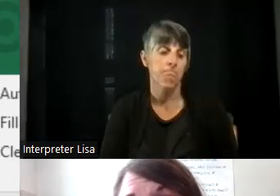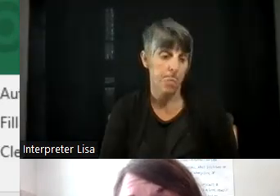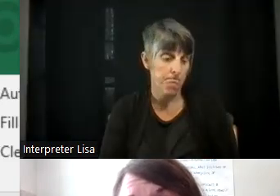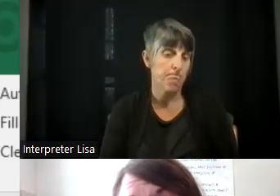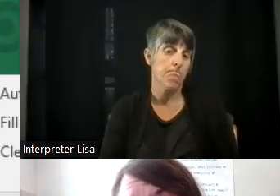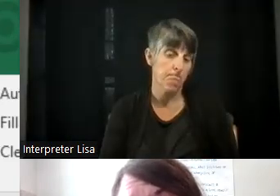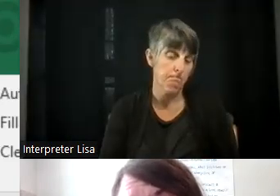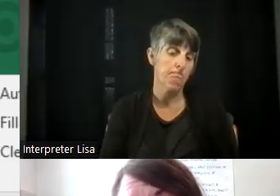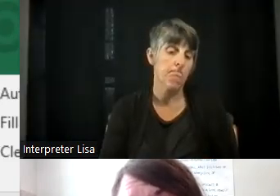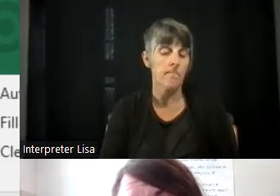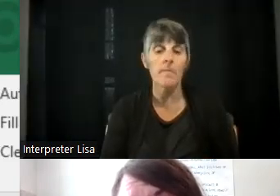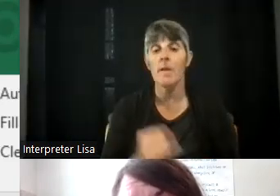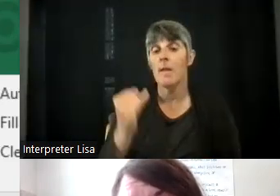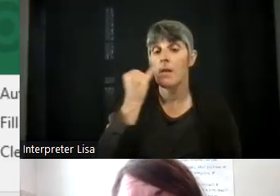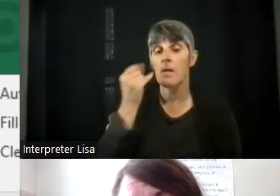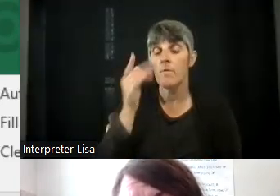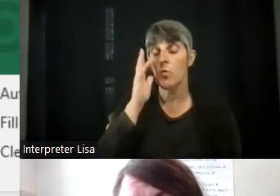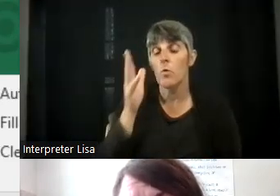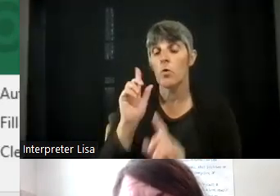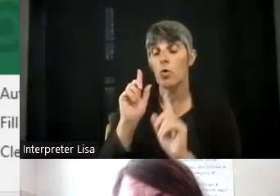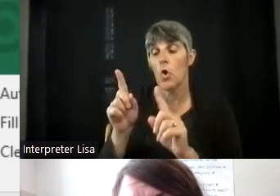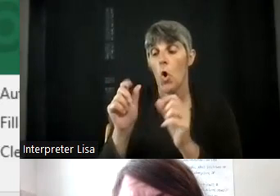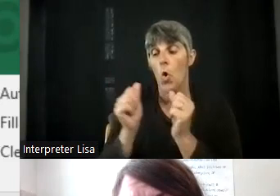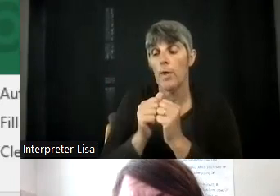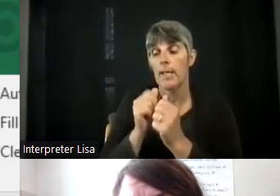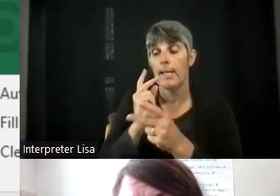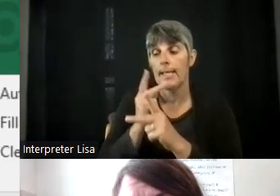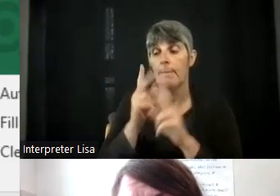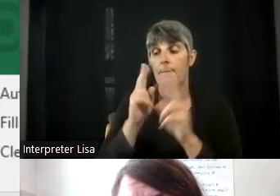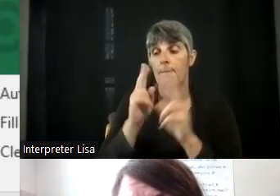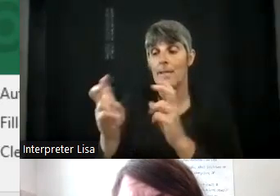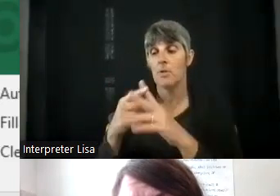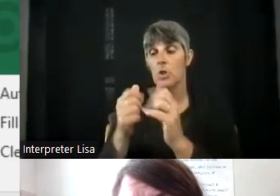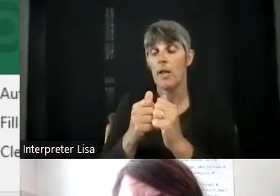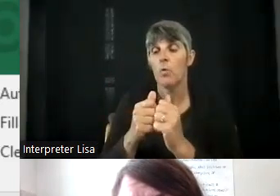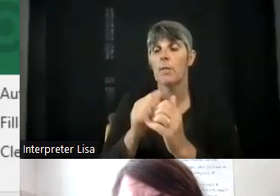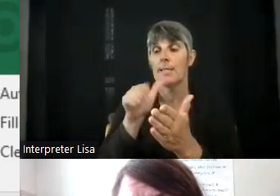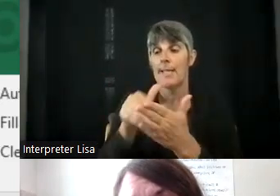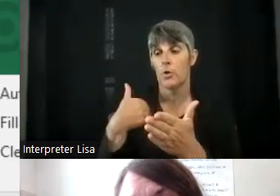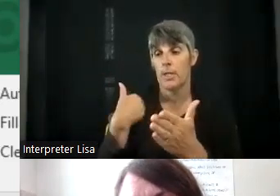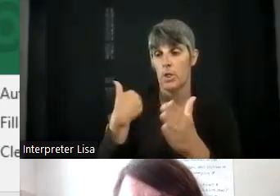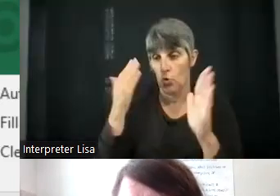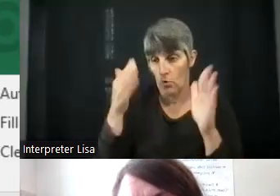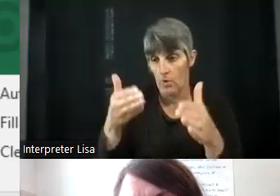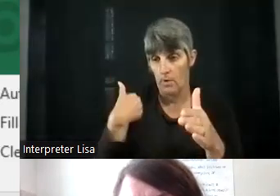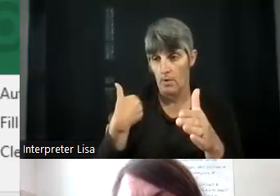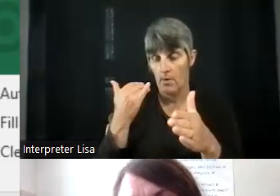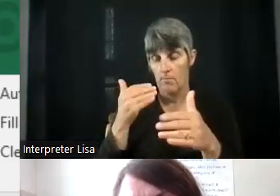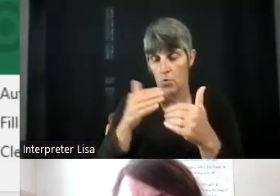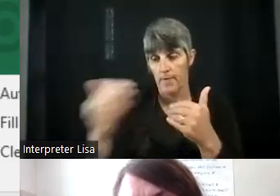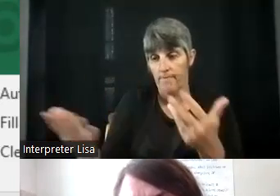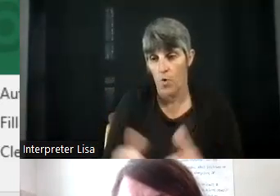Okay. Yeah. If you're going to go with keeping themes starting with centering youth moving forward.